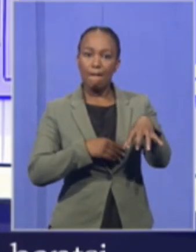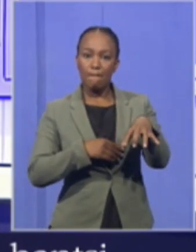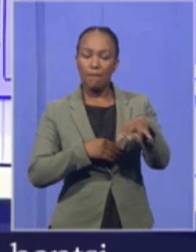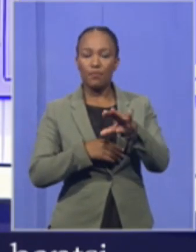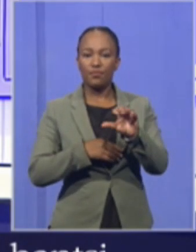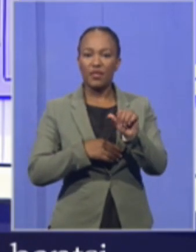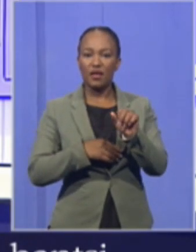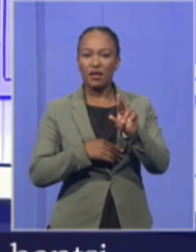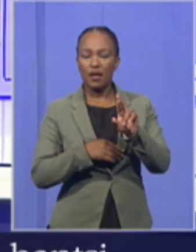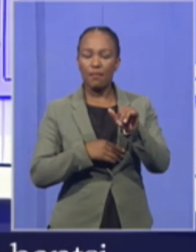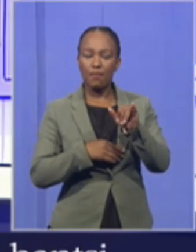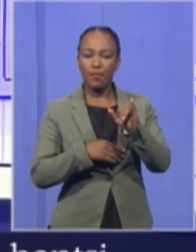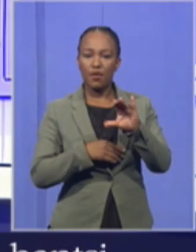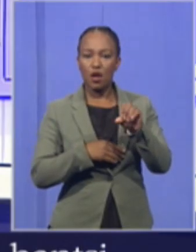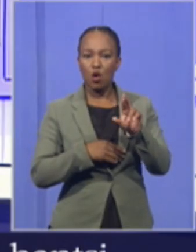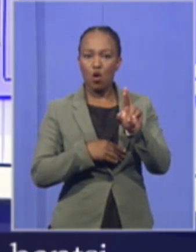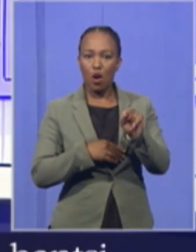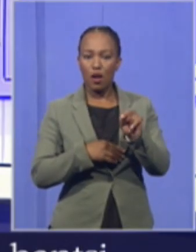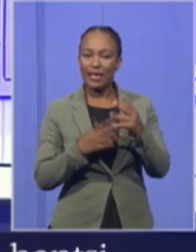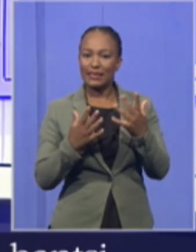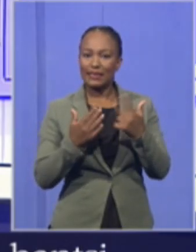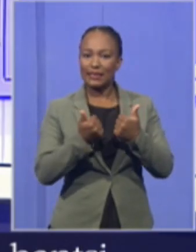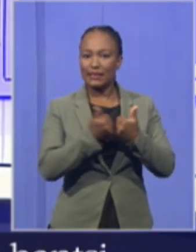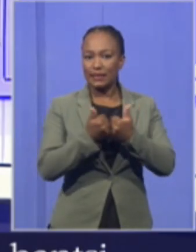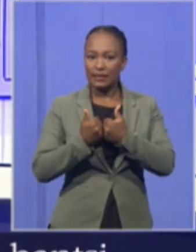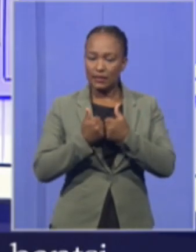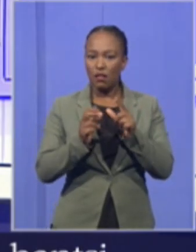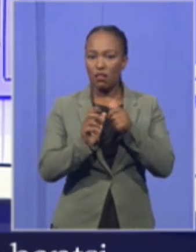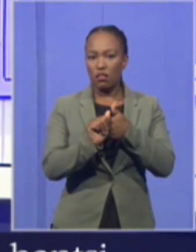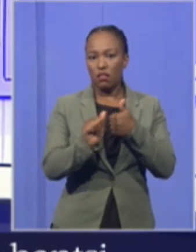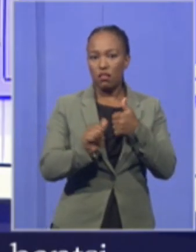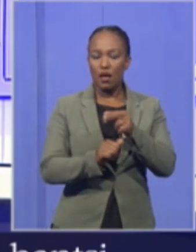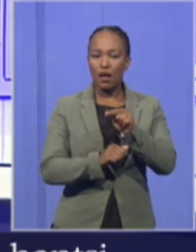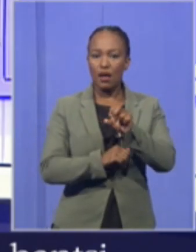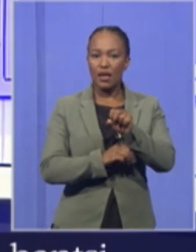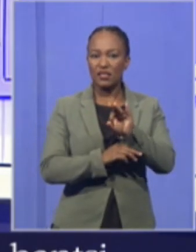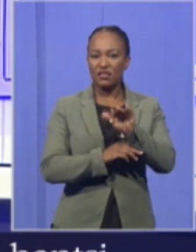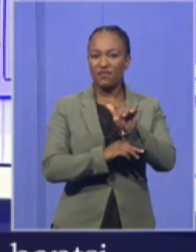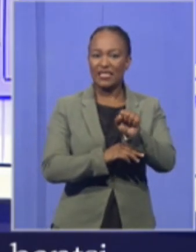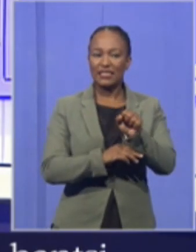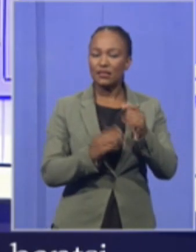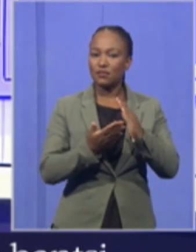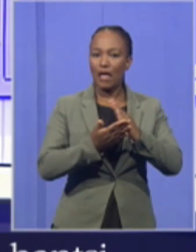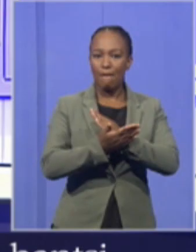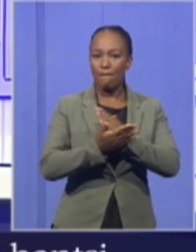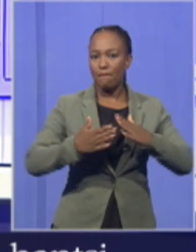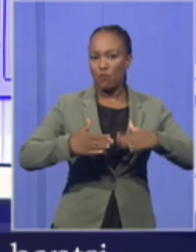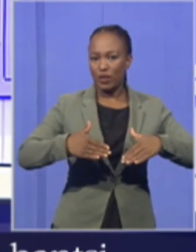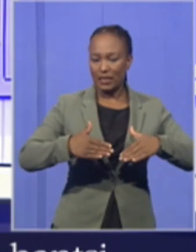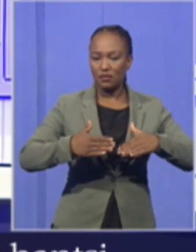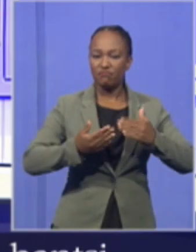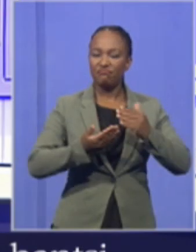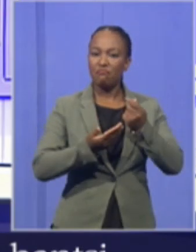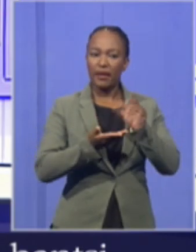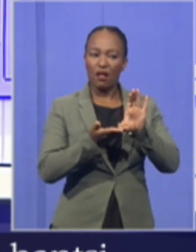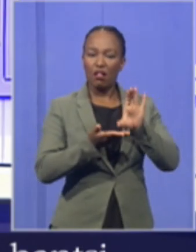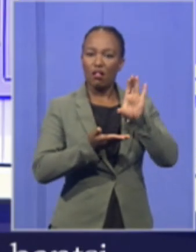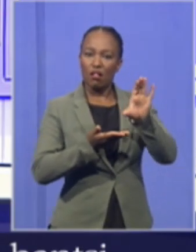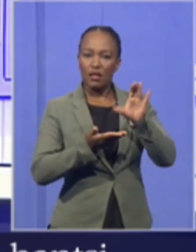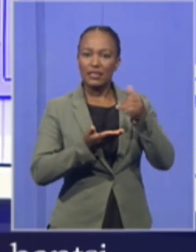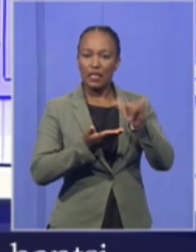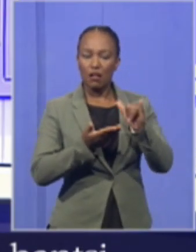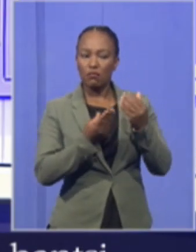College. Gabagare go na le dikgotlang tse di saletseng morago tsa NSFAS tse batsamaisi ba matlole ba college ba tshwaraganeng le